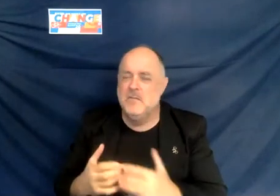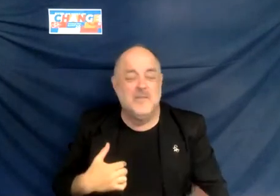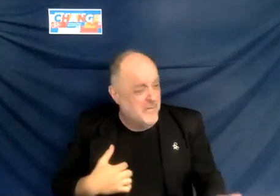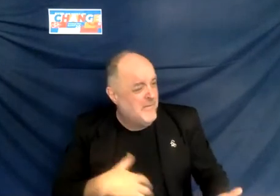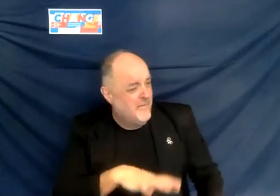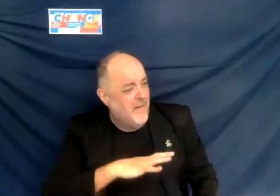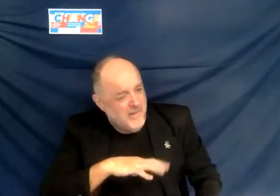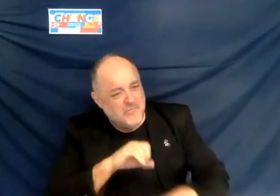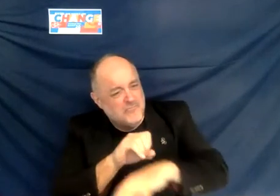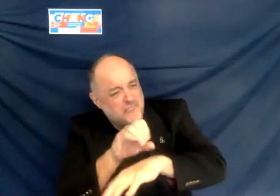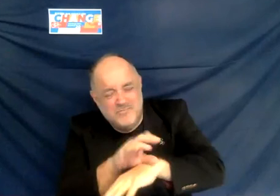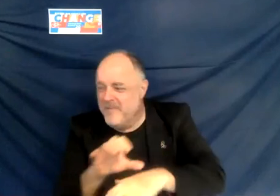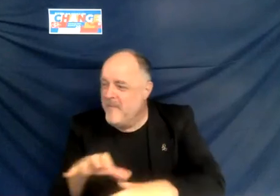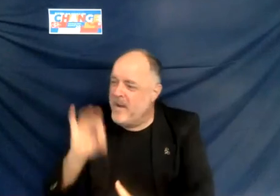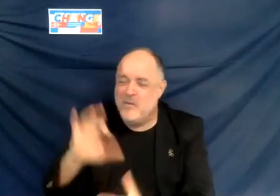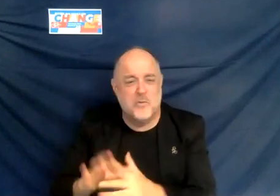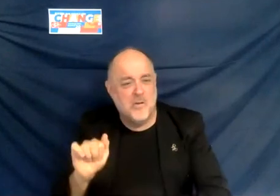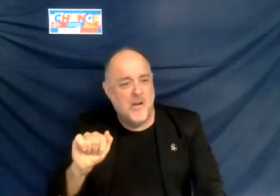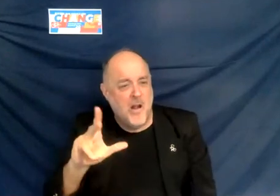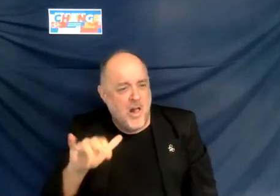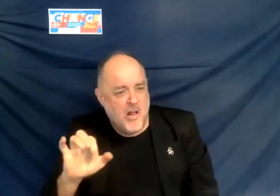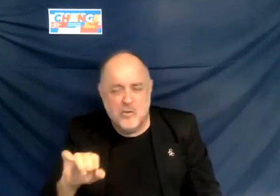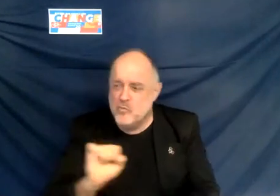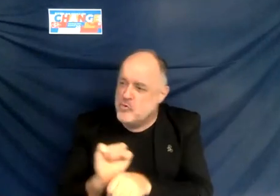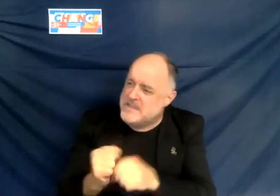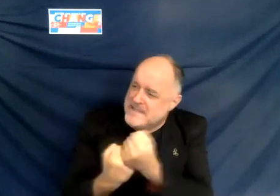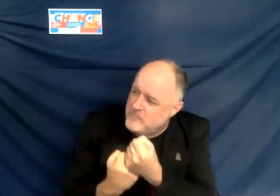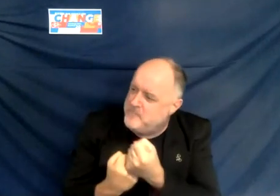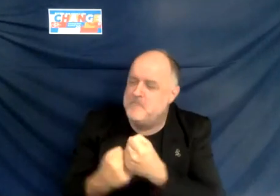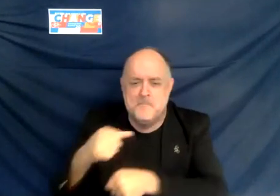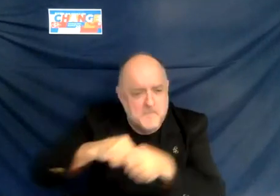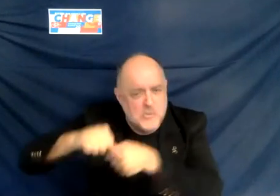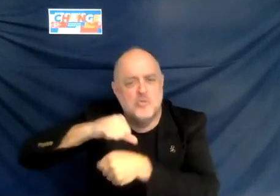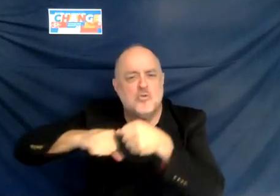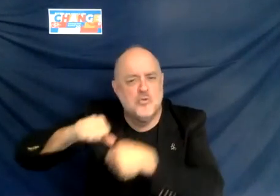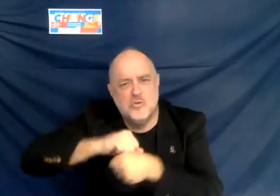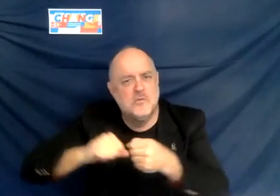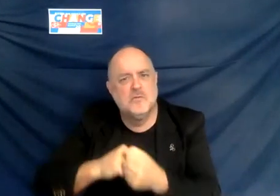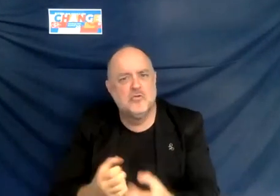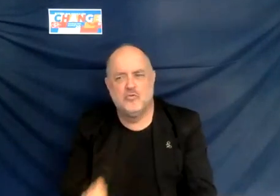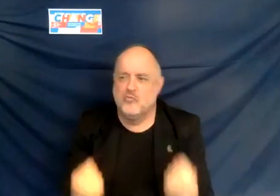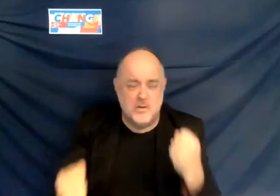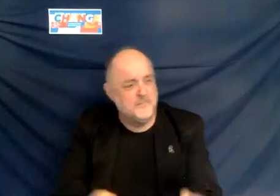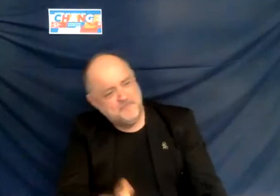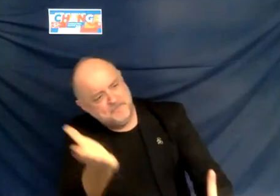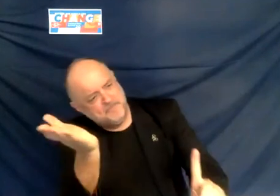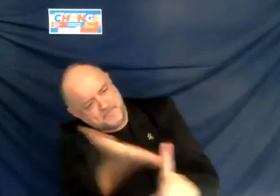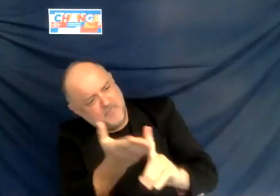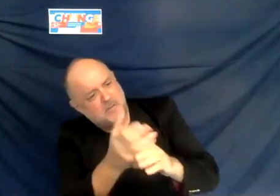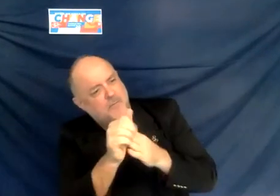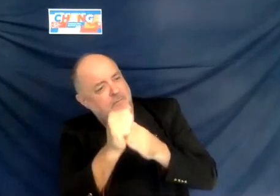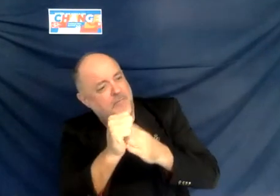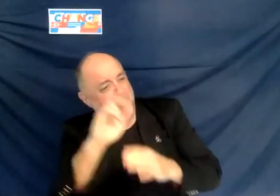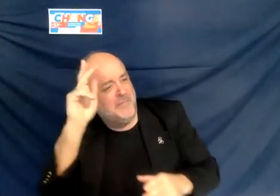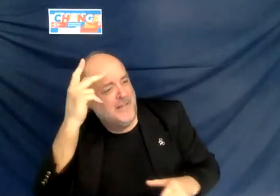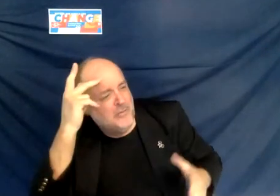allies, and amplify your voices, and tell your politicians the status quo isn't good enough.